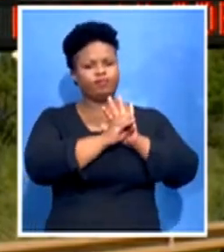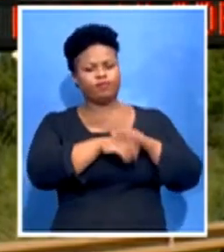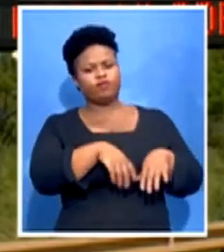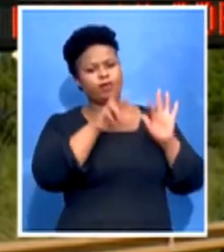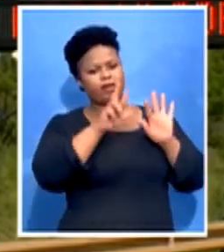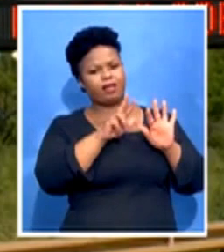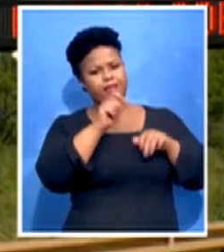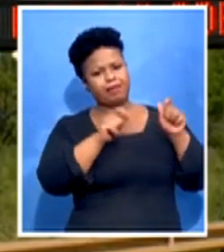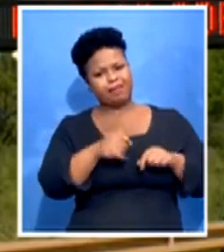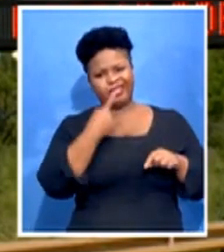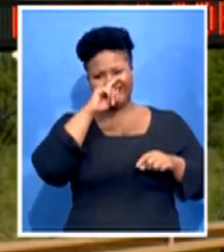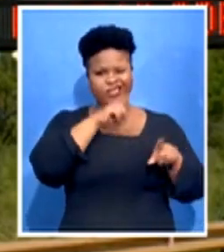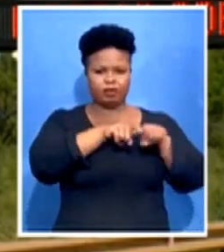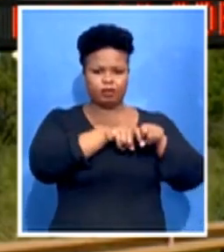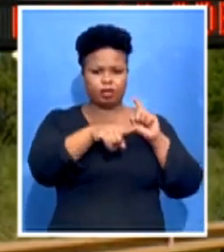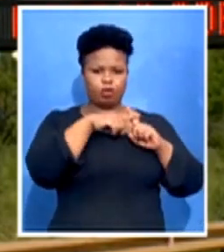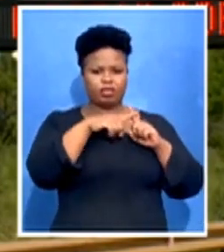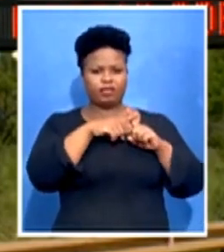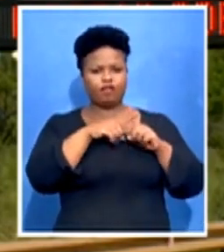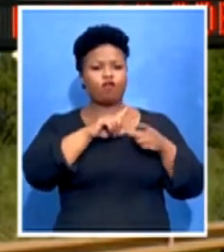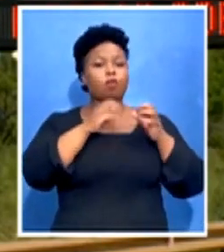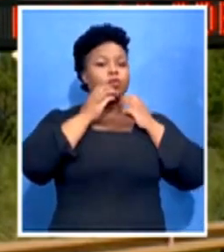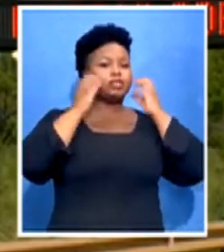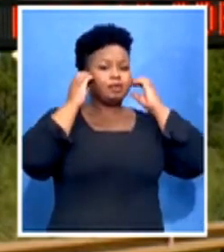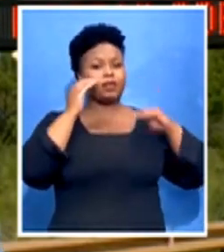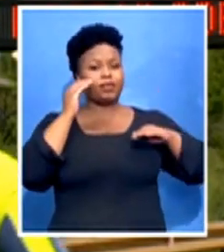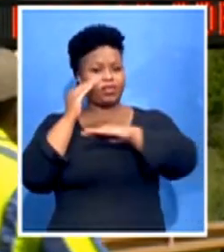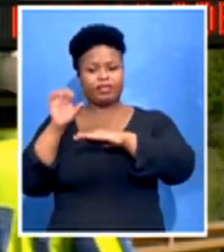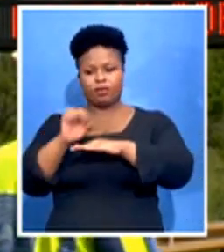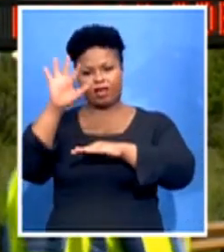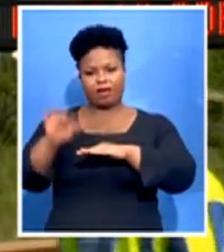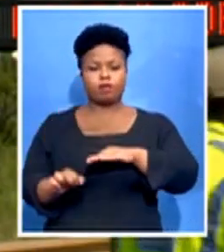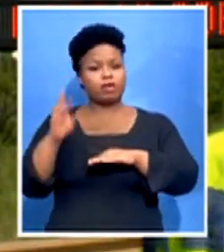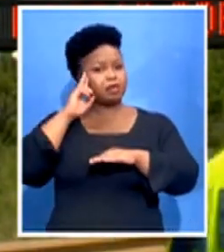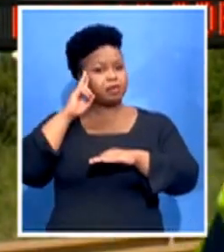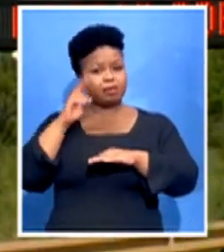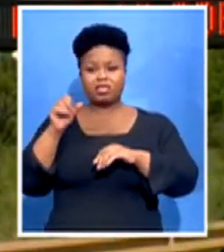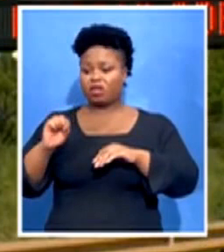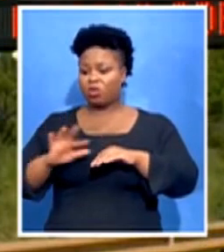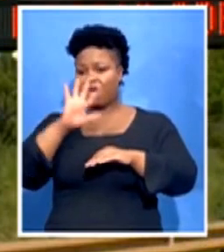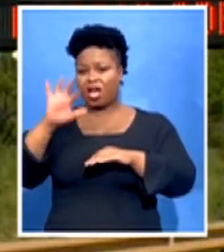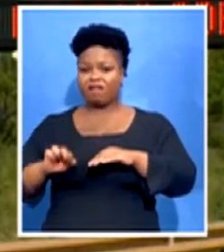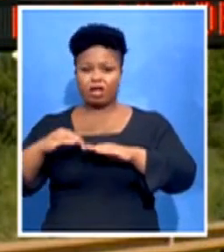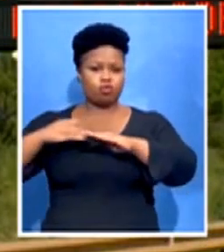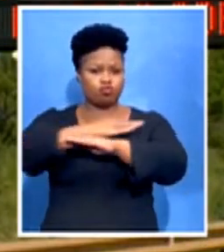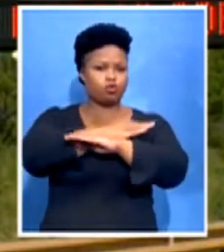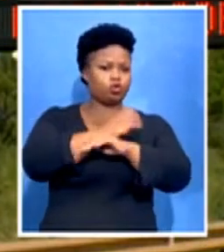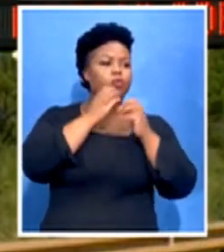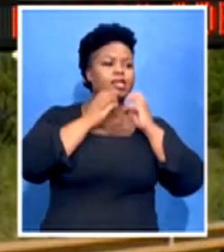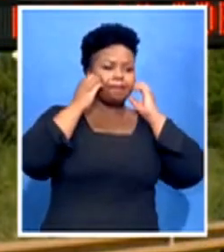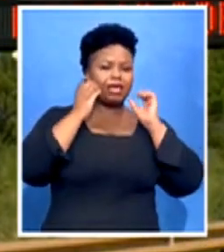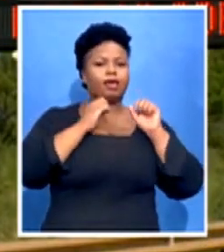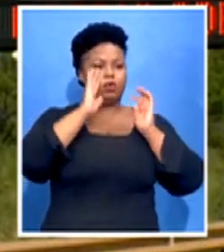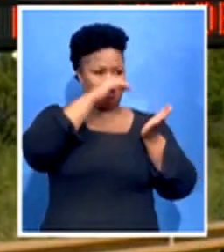the country. Remember, as you are leaving the South Africa, we are not testing you. Mozambique will test you as you are arriving in their country. But as you come